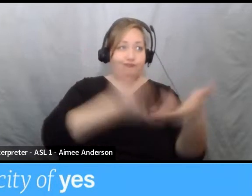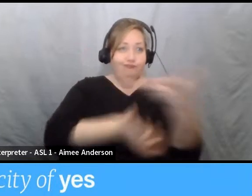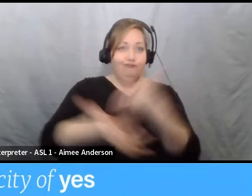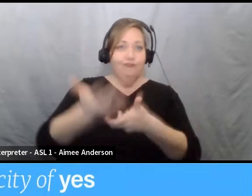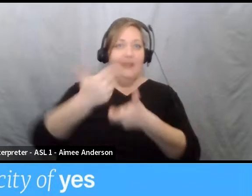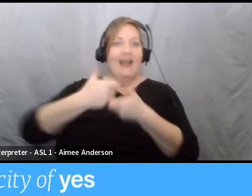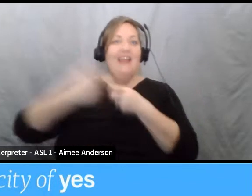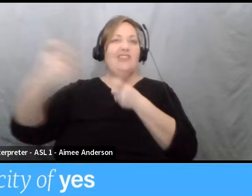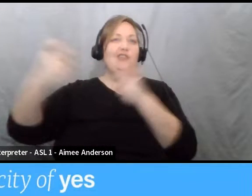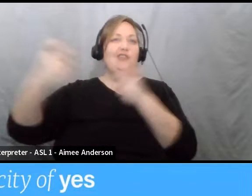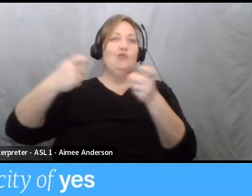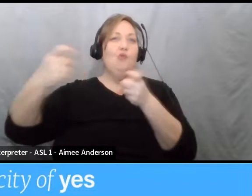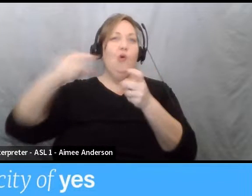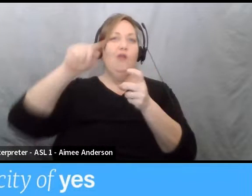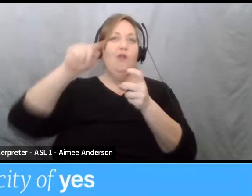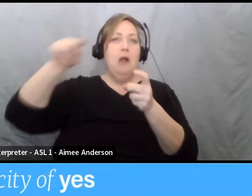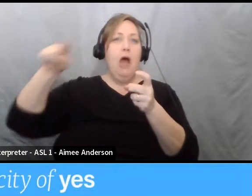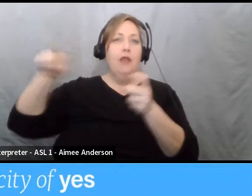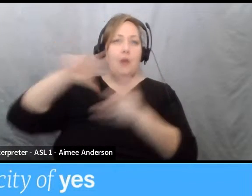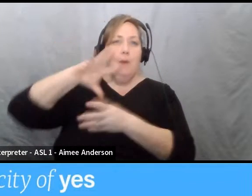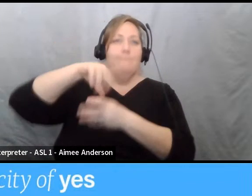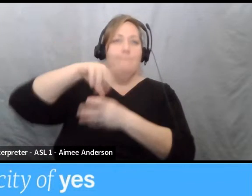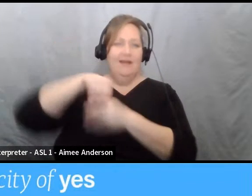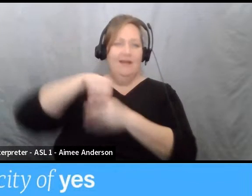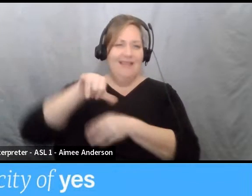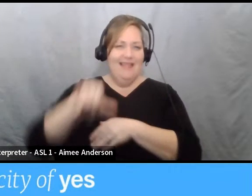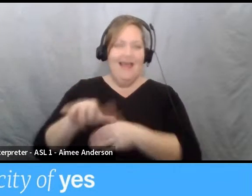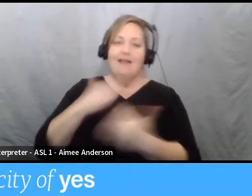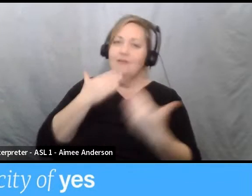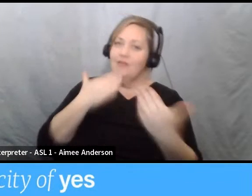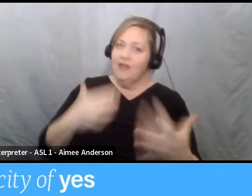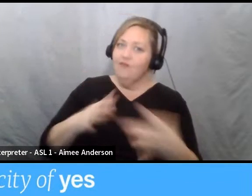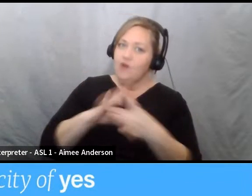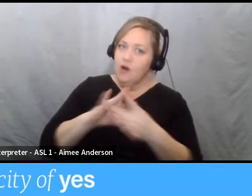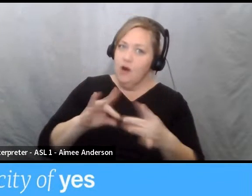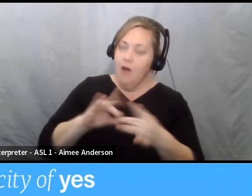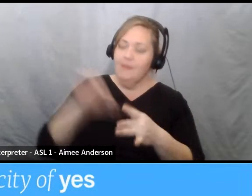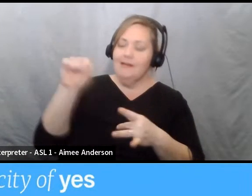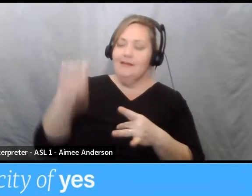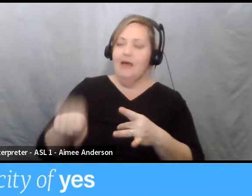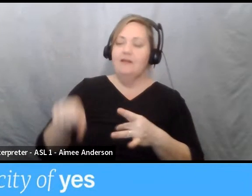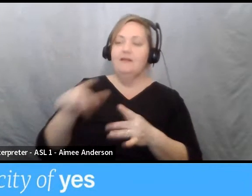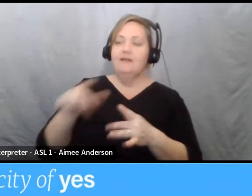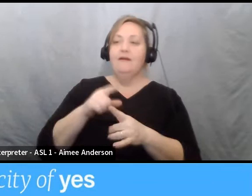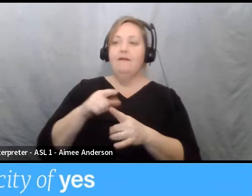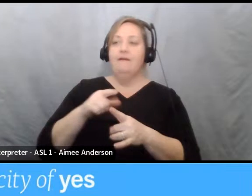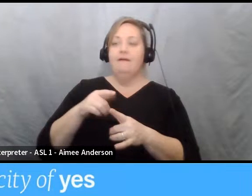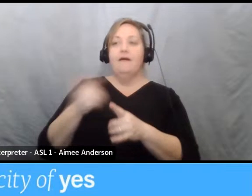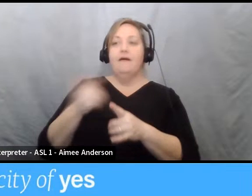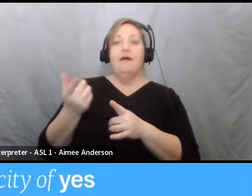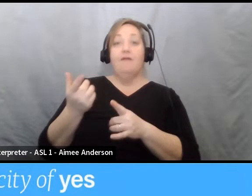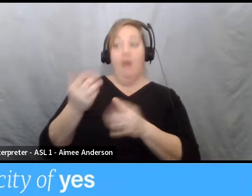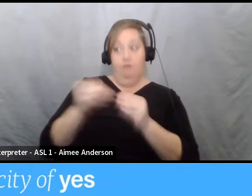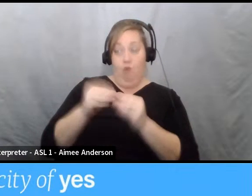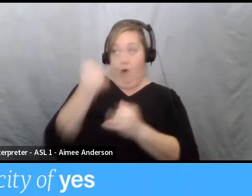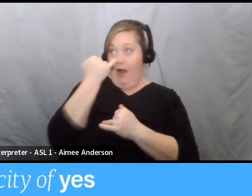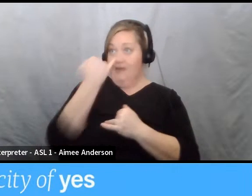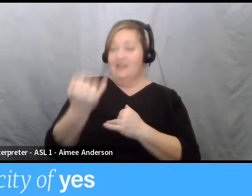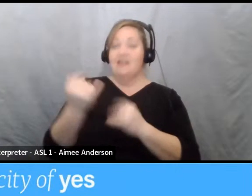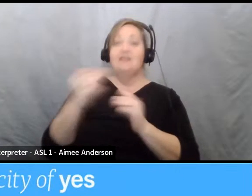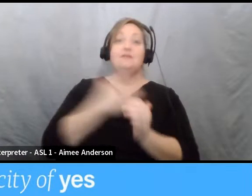jurisdiction over other relevant pieces. So thank you very much for your comments. Feel free to get in touch with us if you have more ideas about,